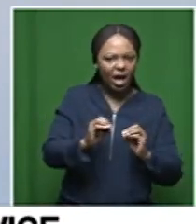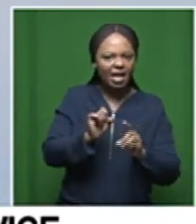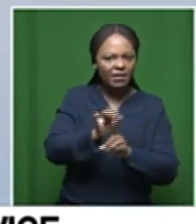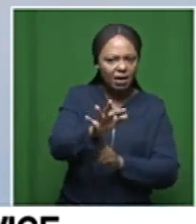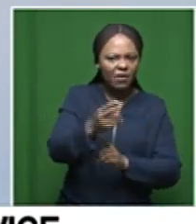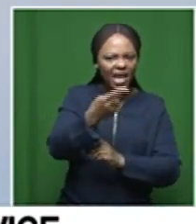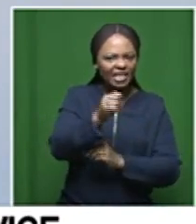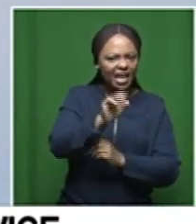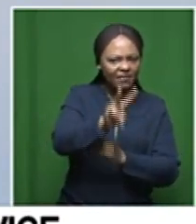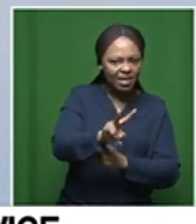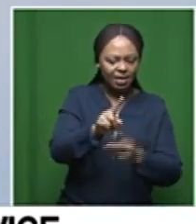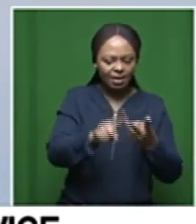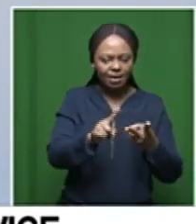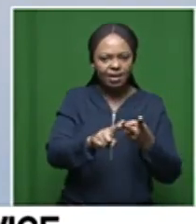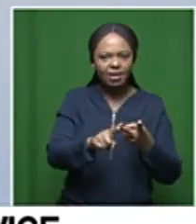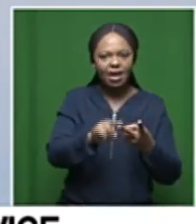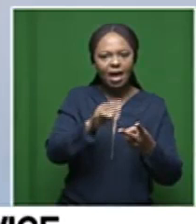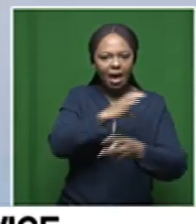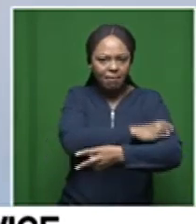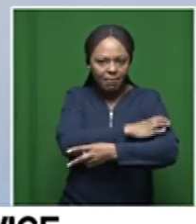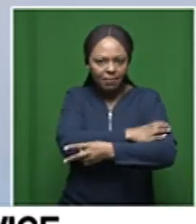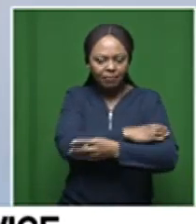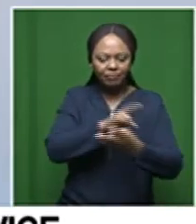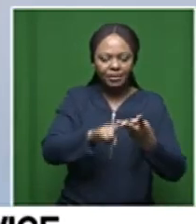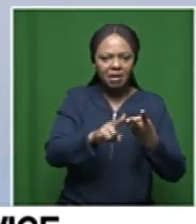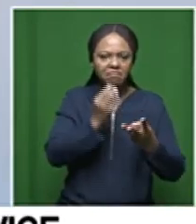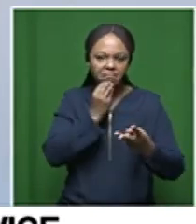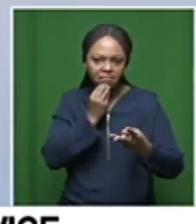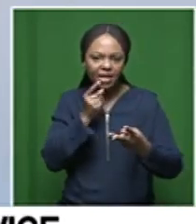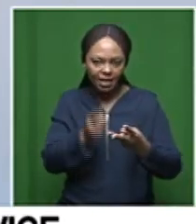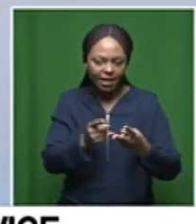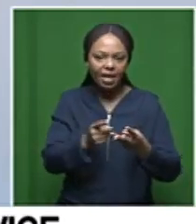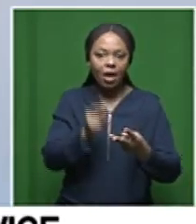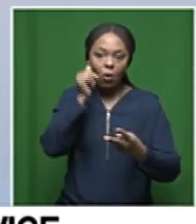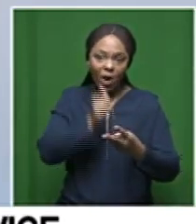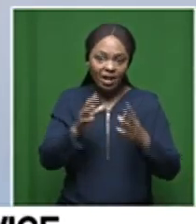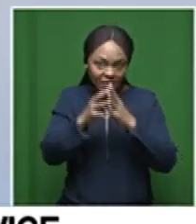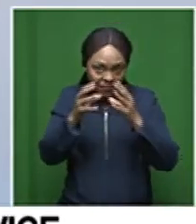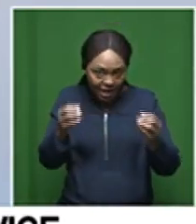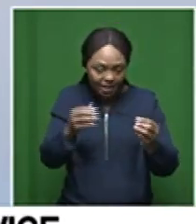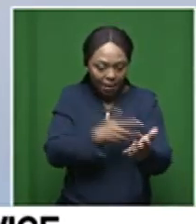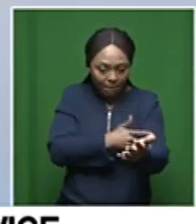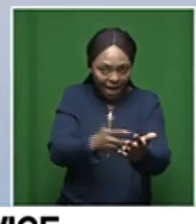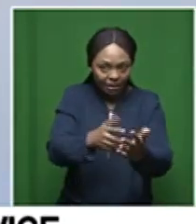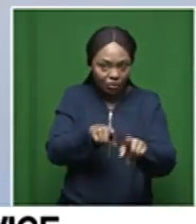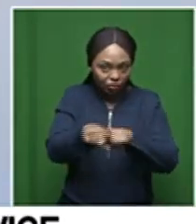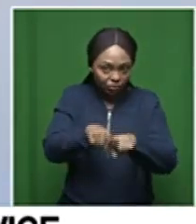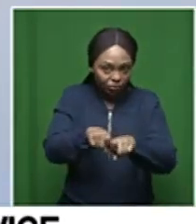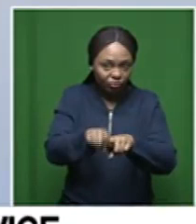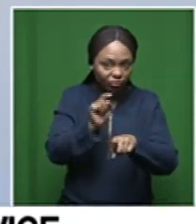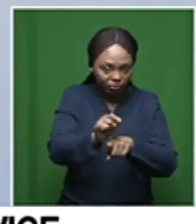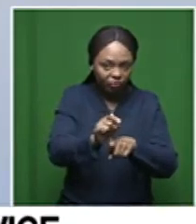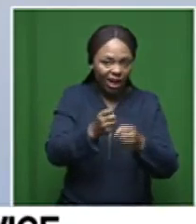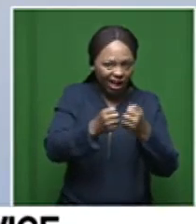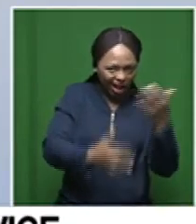it gets tested for hepatitis B and C, and for syphilis. Then once the blood has been tested, the blood group has also been ascertained,